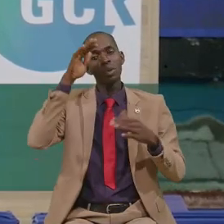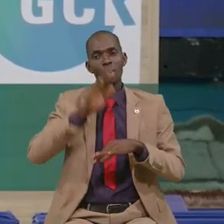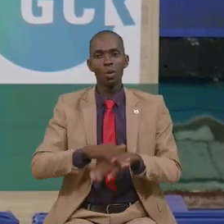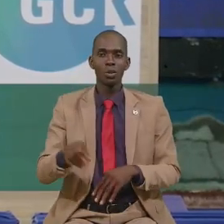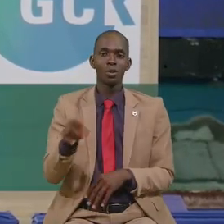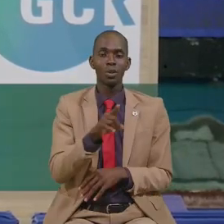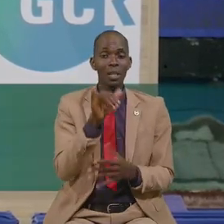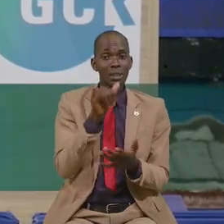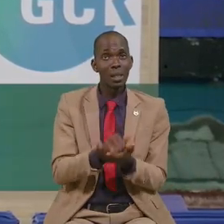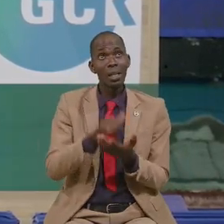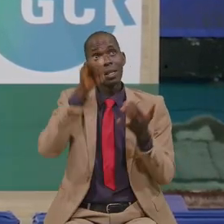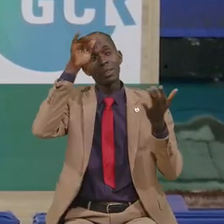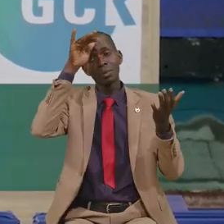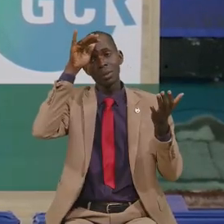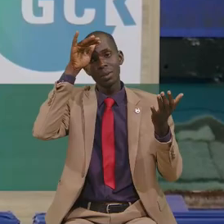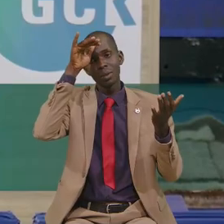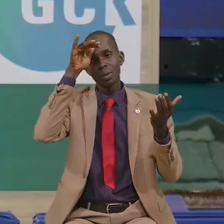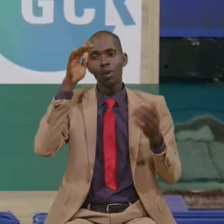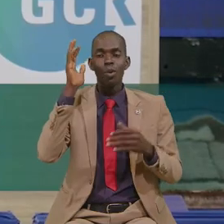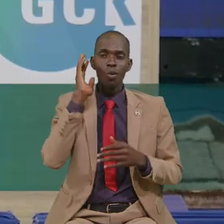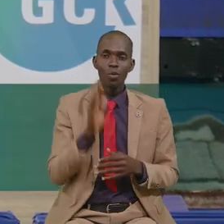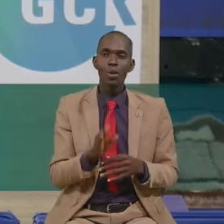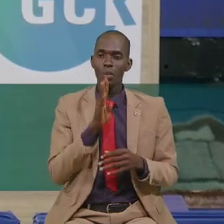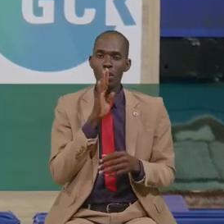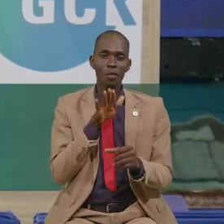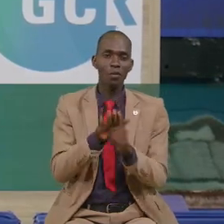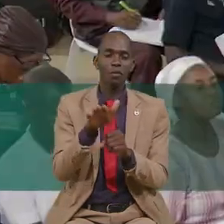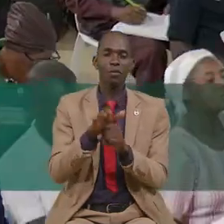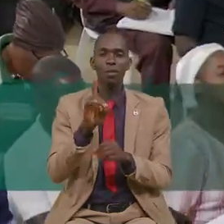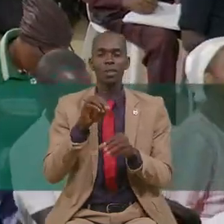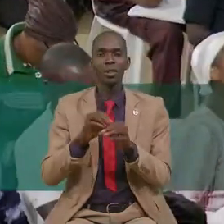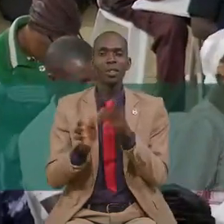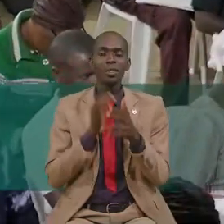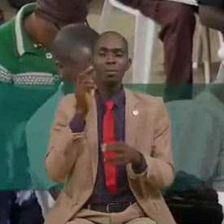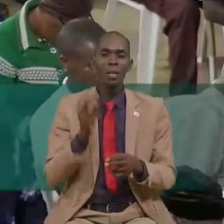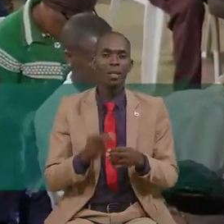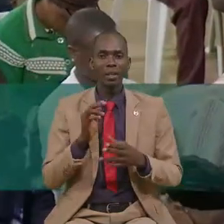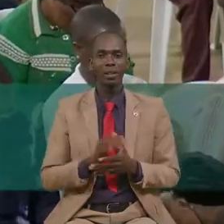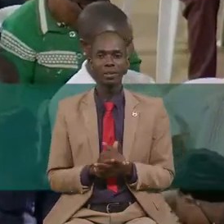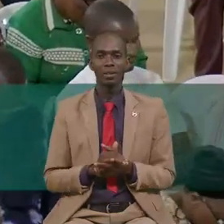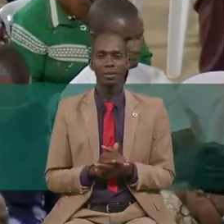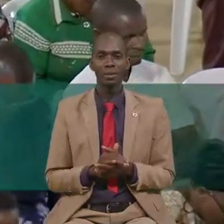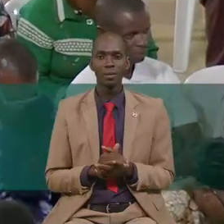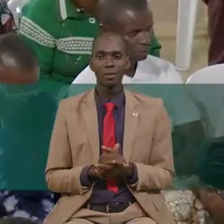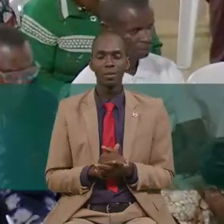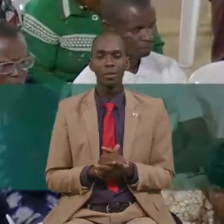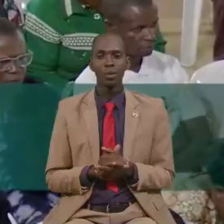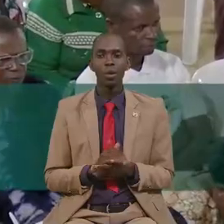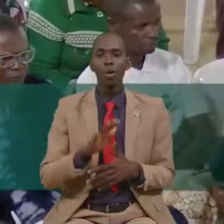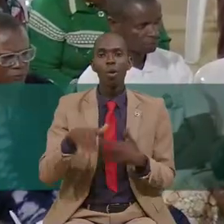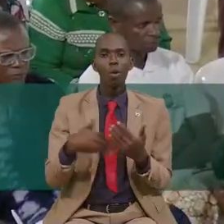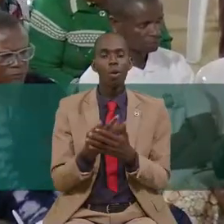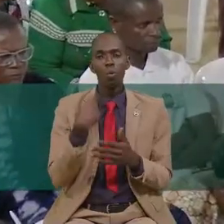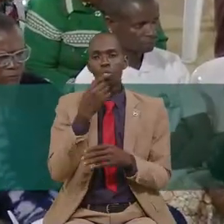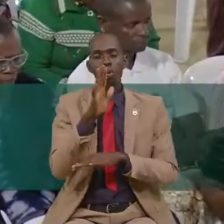That expectation will be fulfilled in Jesus' name. Those who call you by